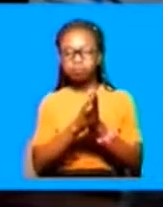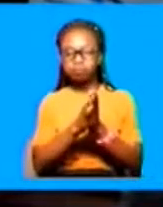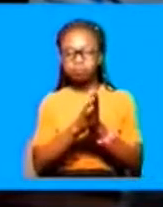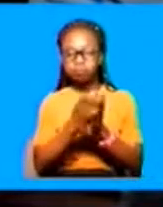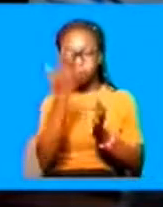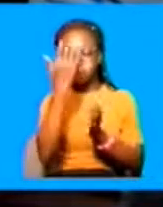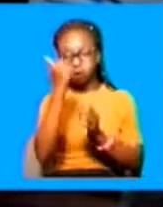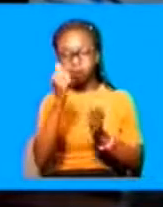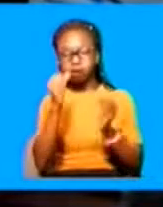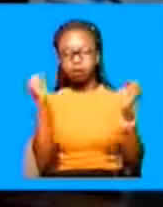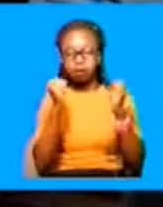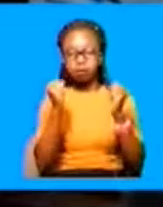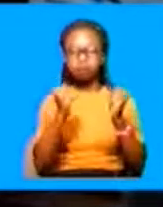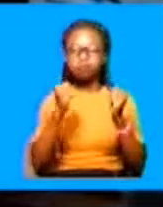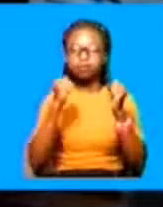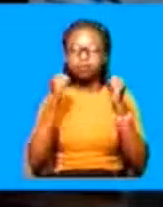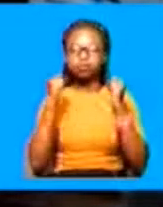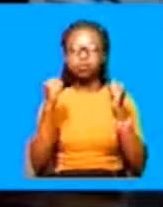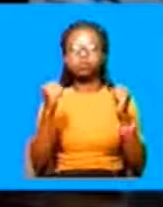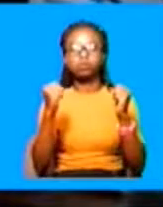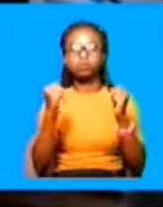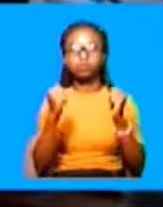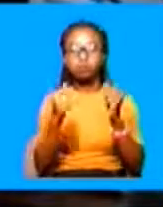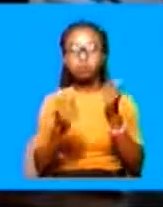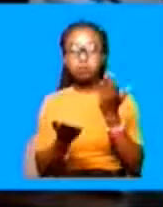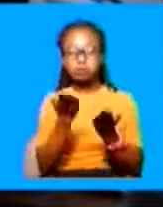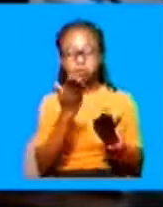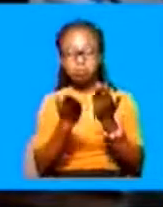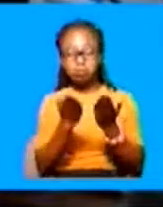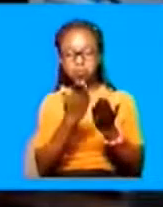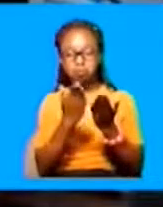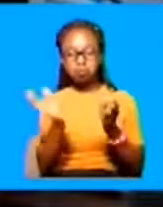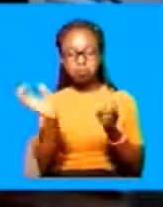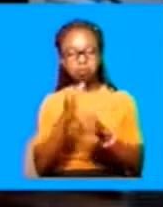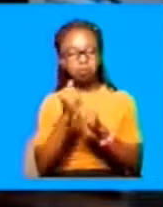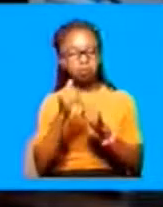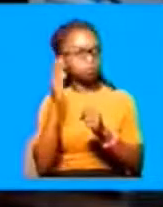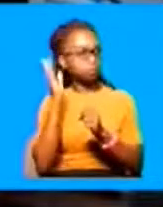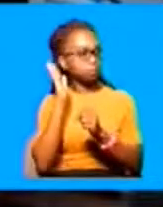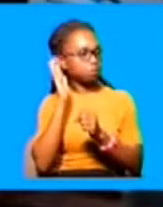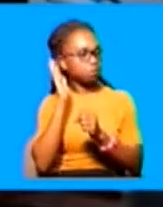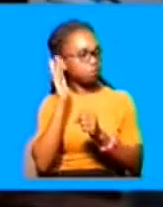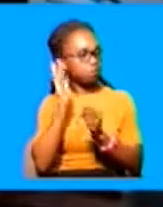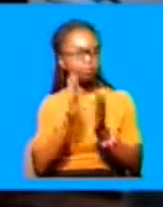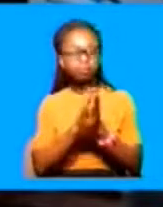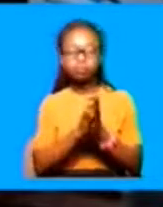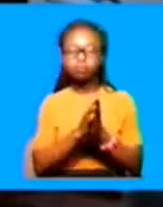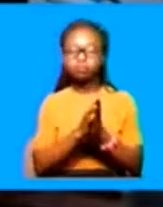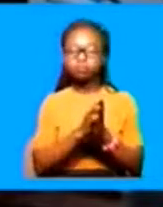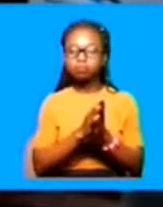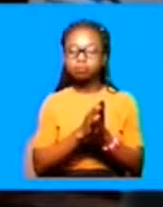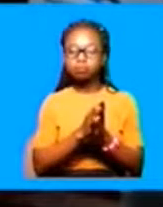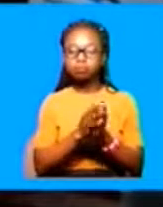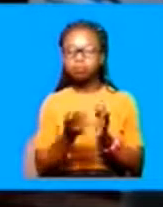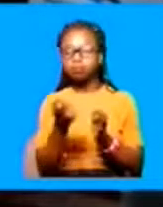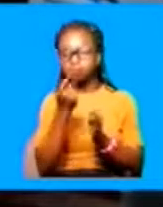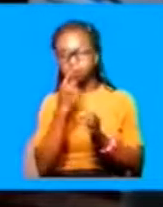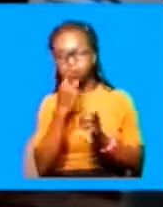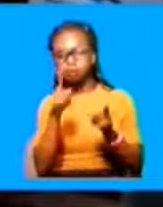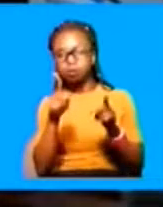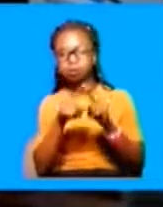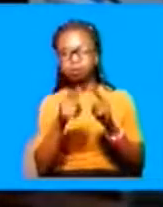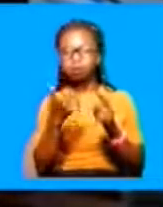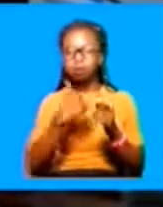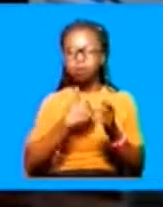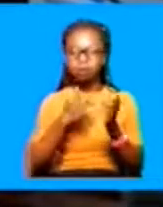en malaria ma otegno, nyalo ketho winjo mare, nyalo ketho ite. Bende yath momiye mar quinine chande bende